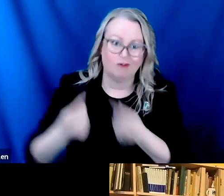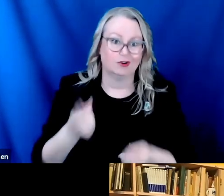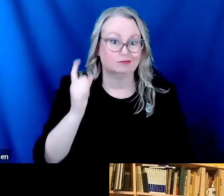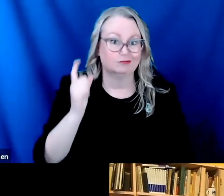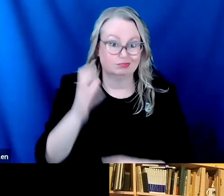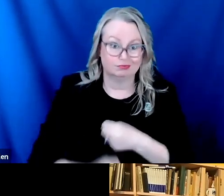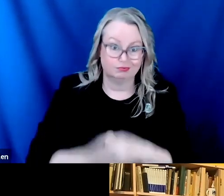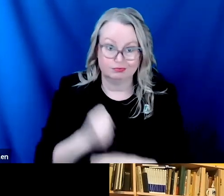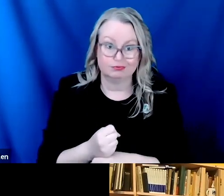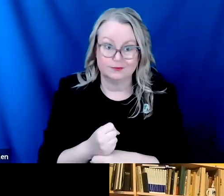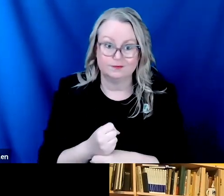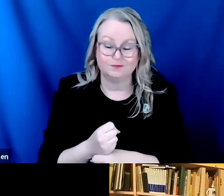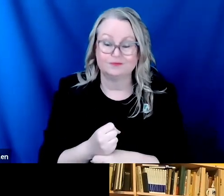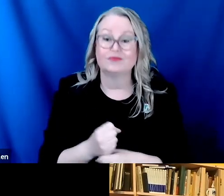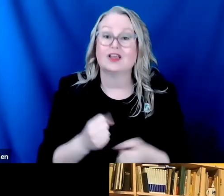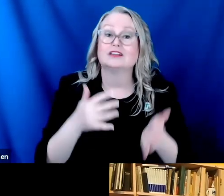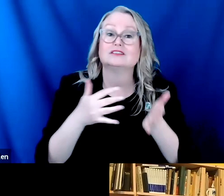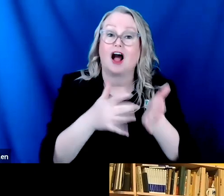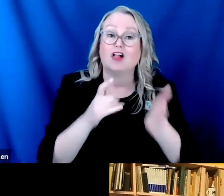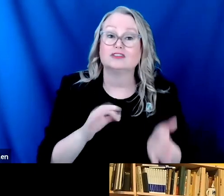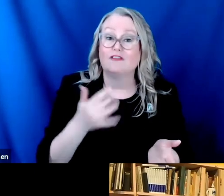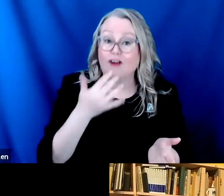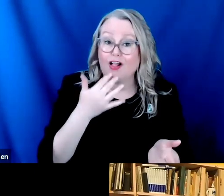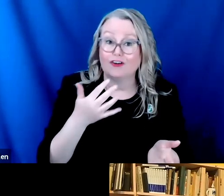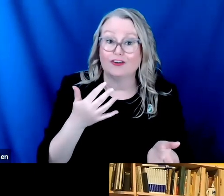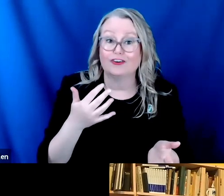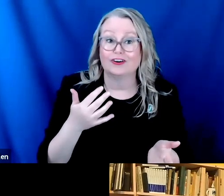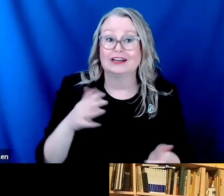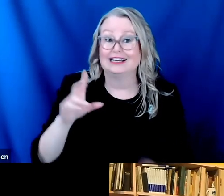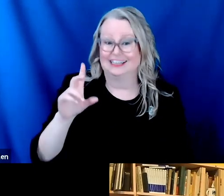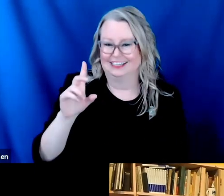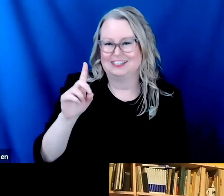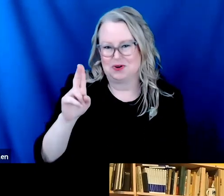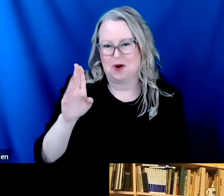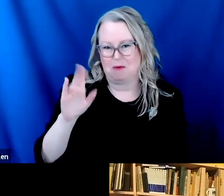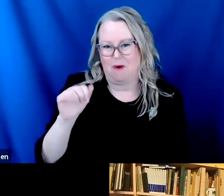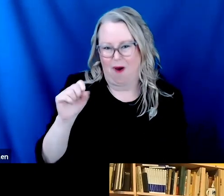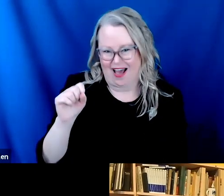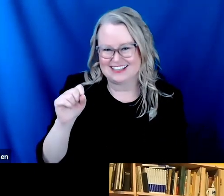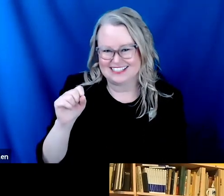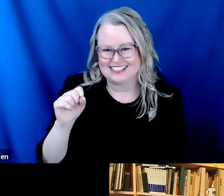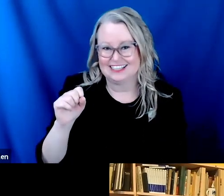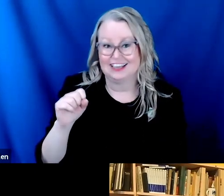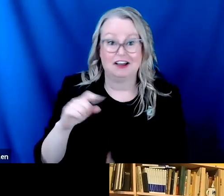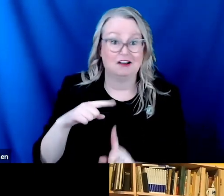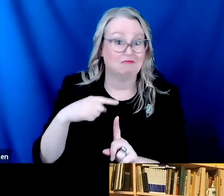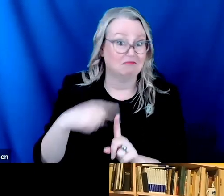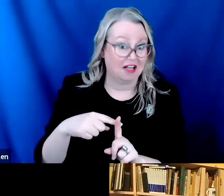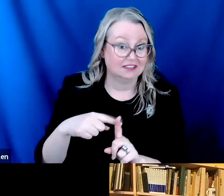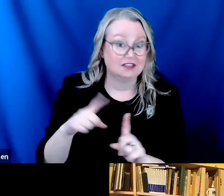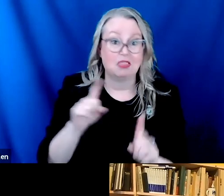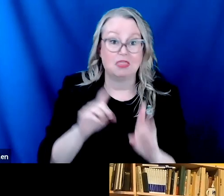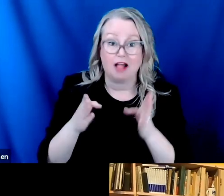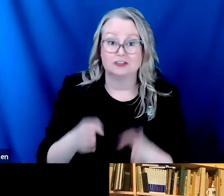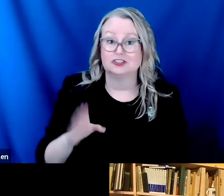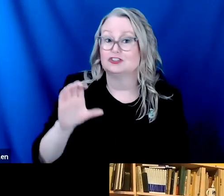Great scholars of color from prior generations, such as Du Bois, and we would add to that the biologist Charles